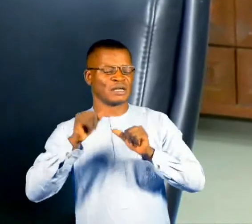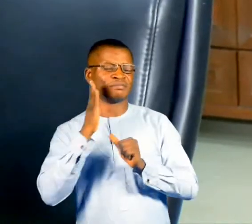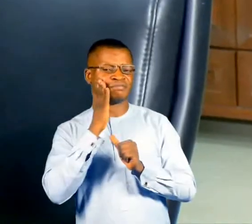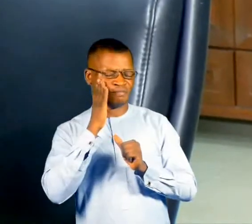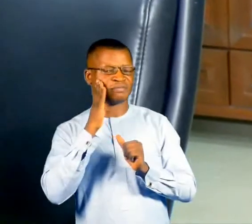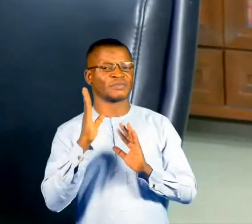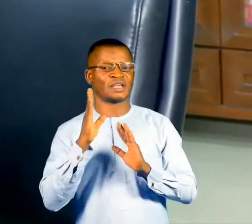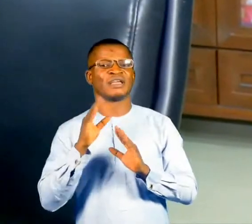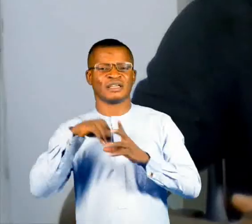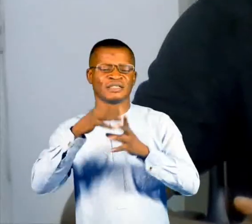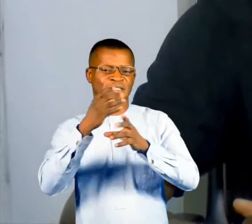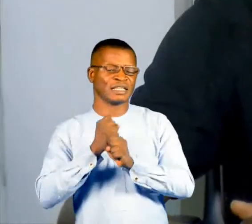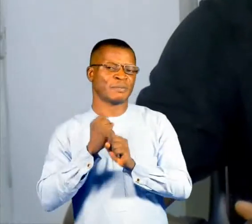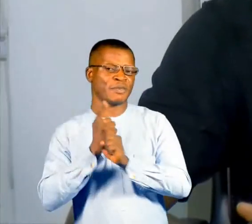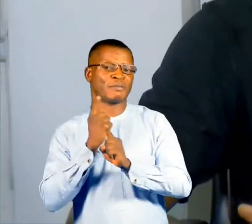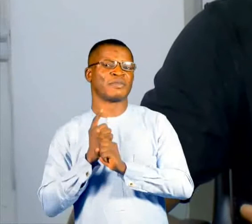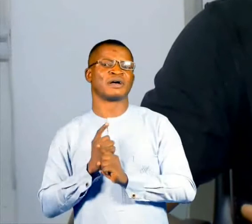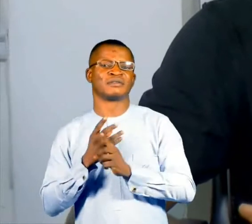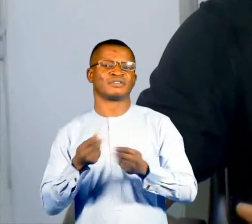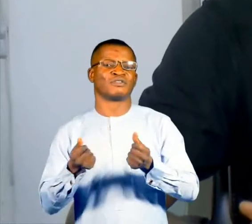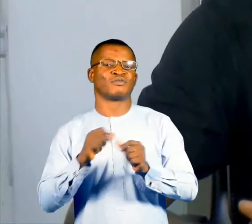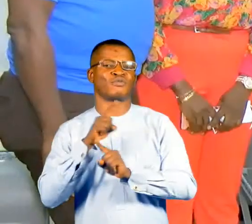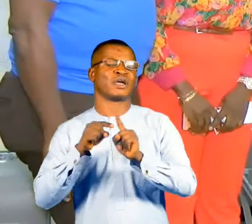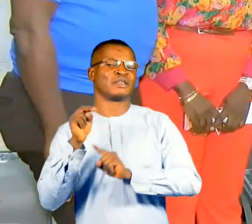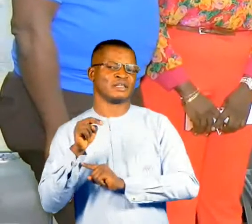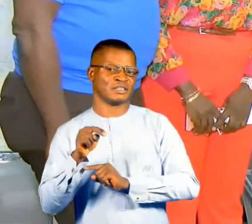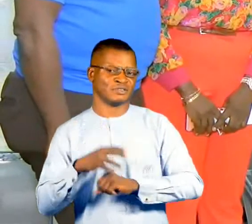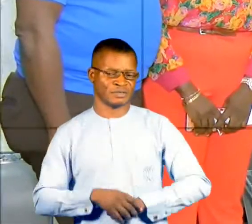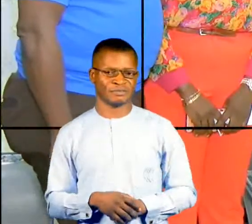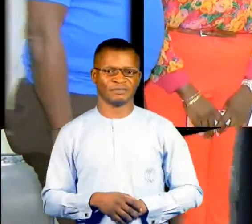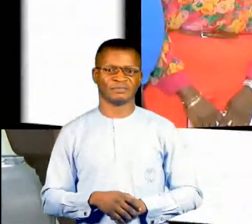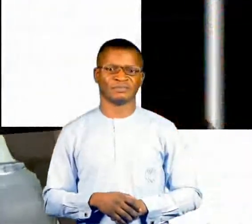to be properly informed in seeking appropriate restitution when necessary.